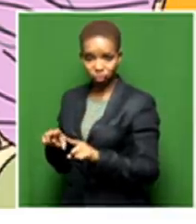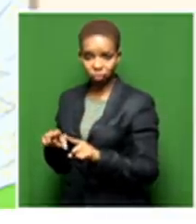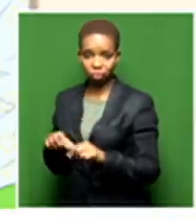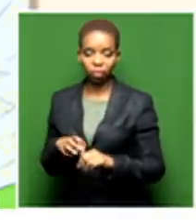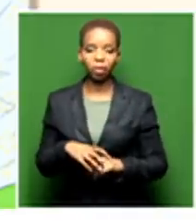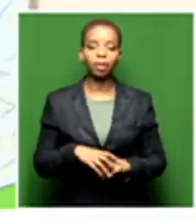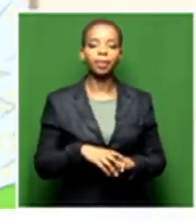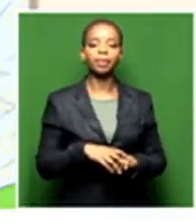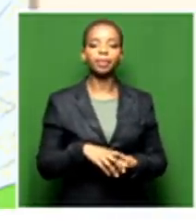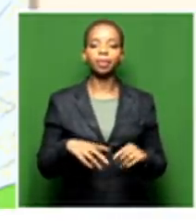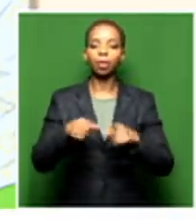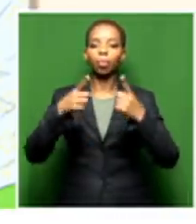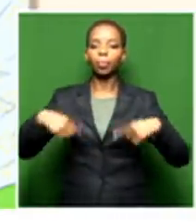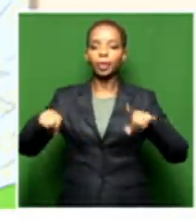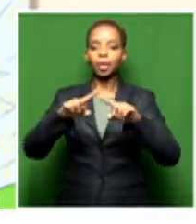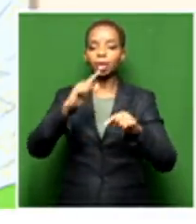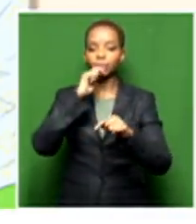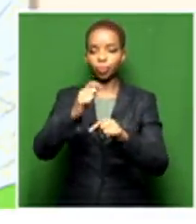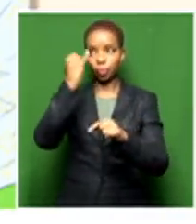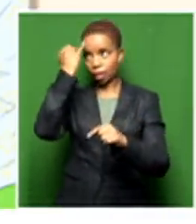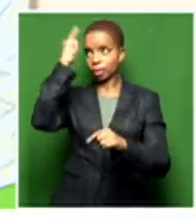So we are geared to sleep at night.